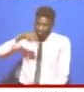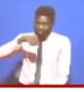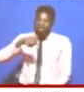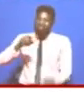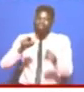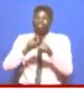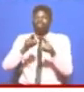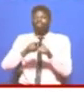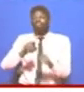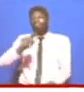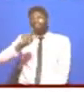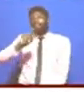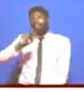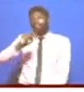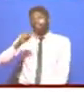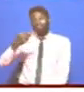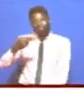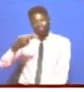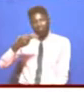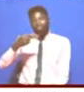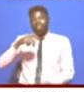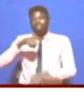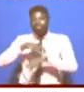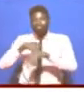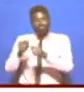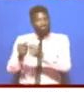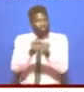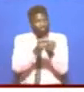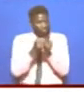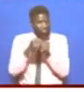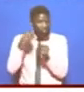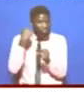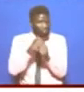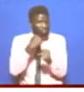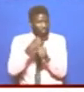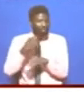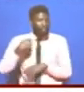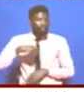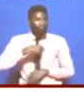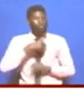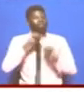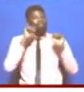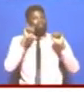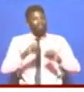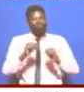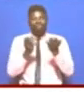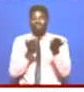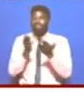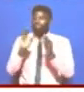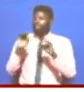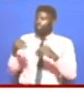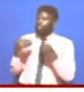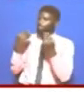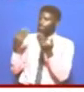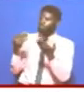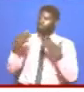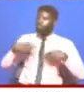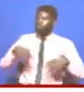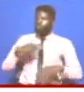Hospital, so that by working together also, we are able to deliver services to our people. Na kwa